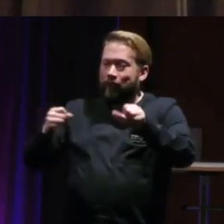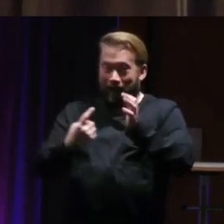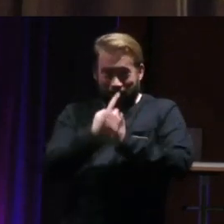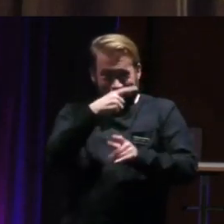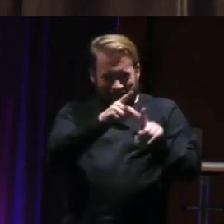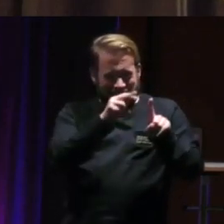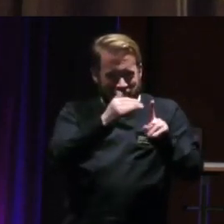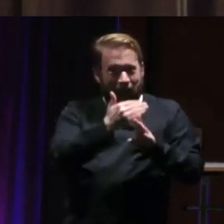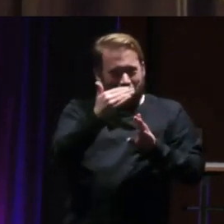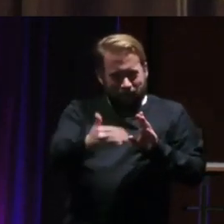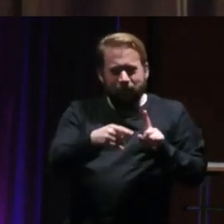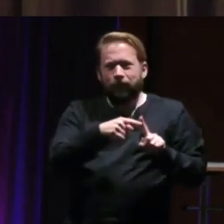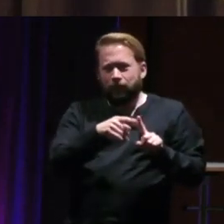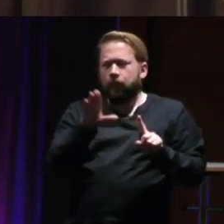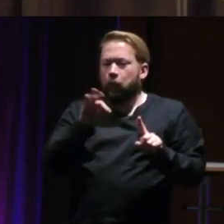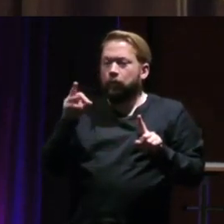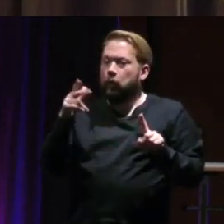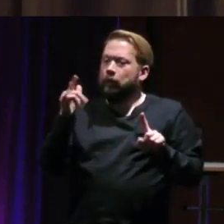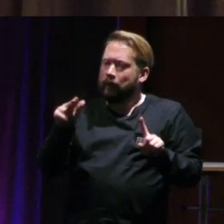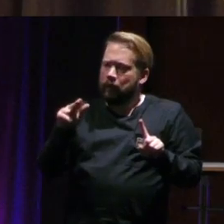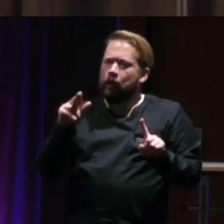of Donbass and Crimea.